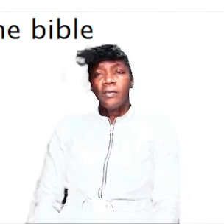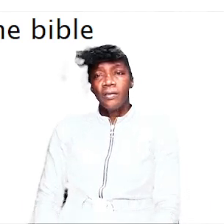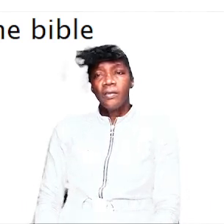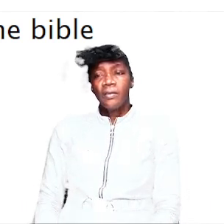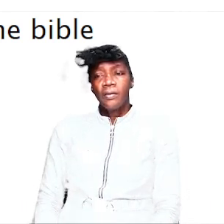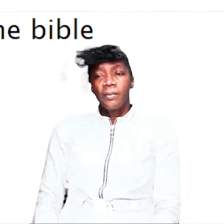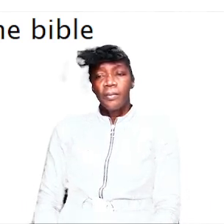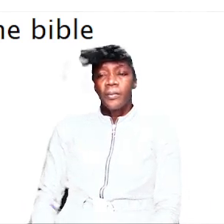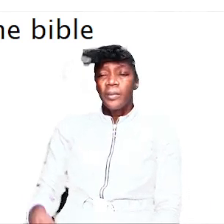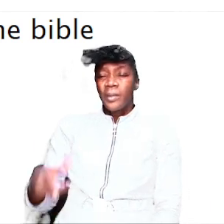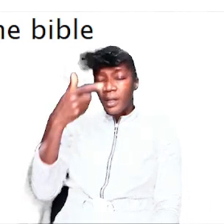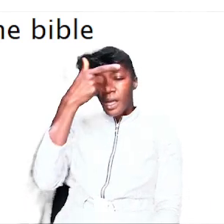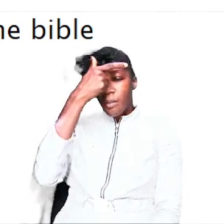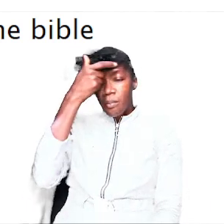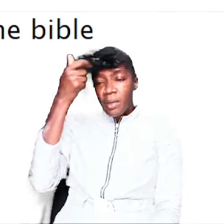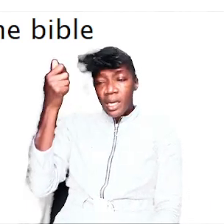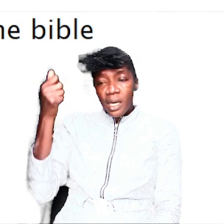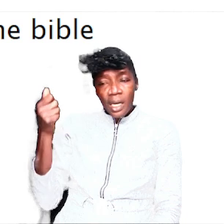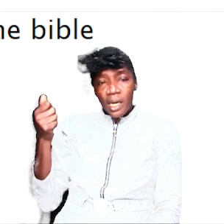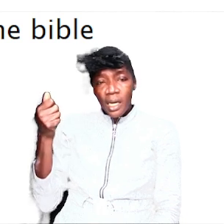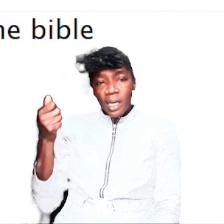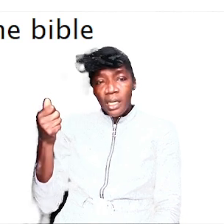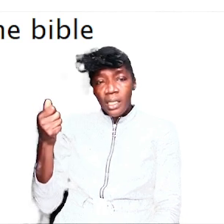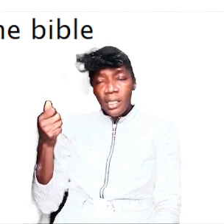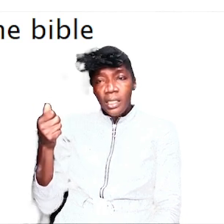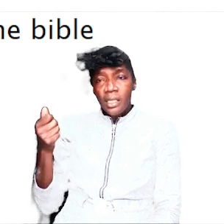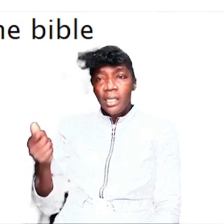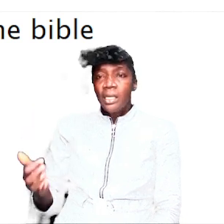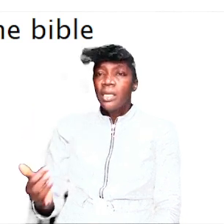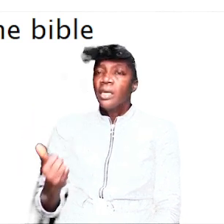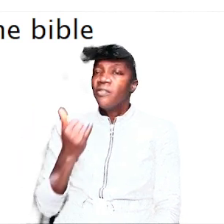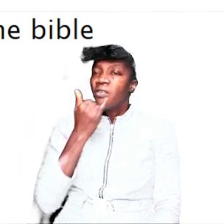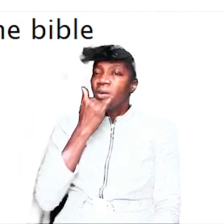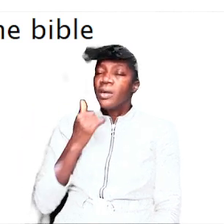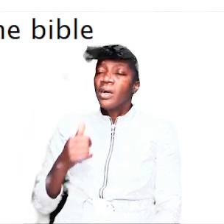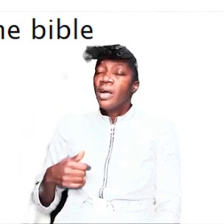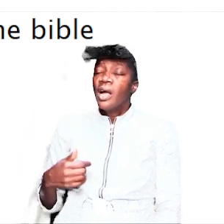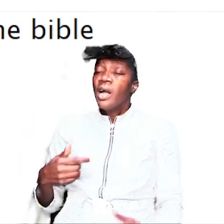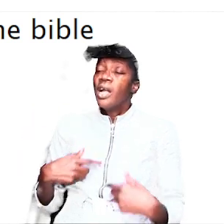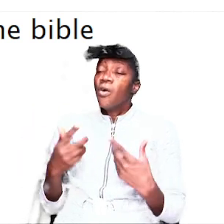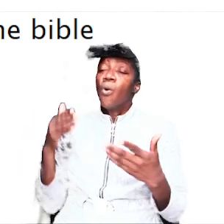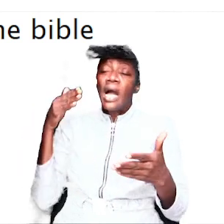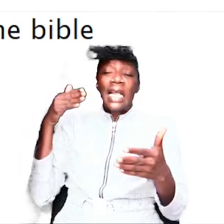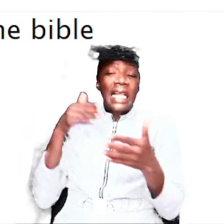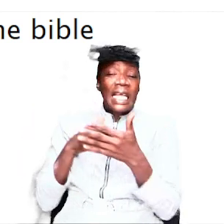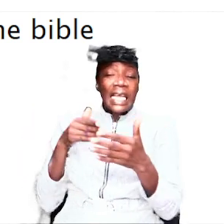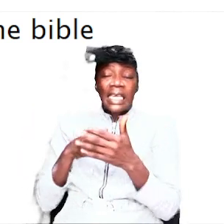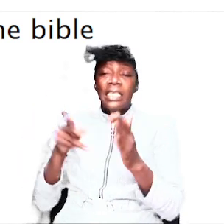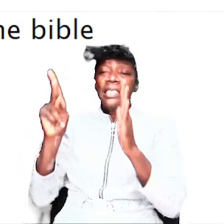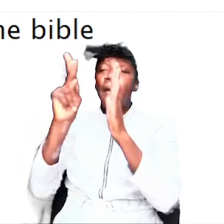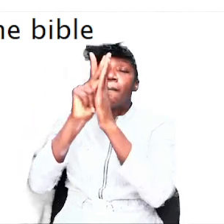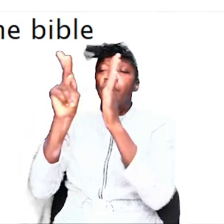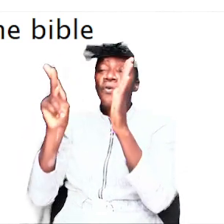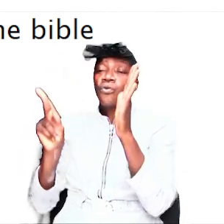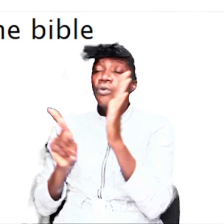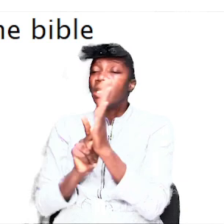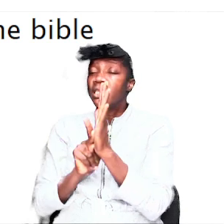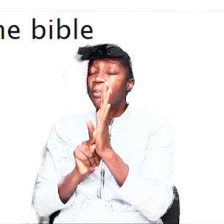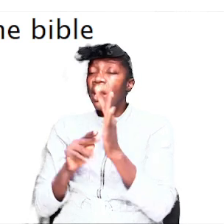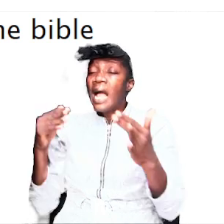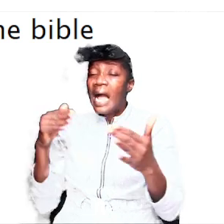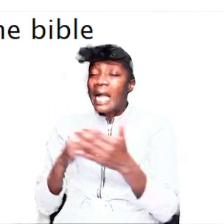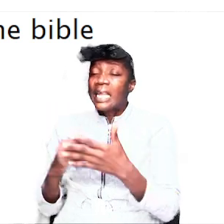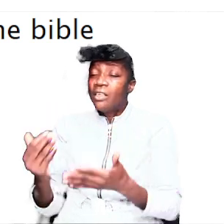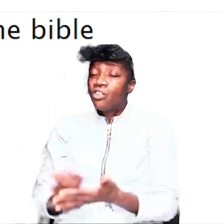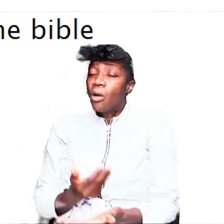But because of the magnitude of this one went against the established principles. It went against some things that were